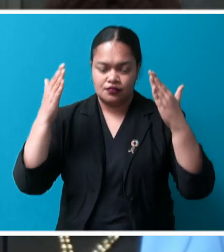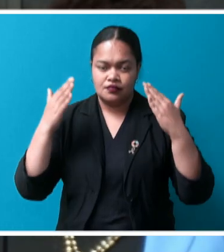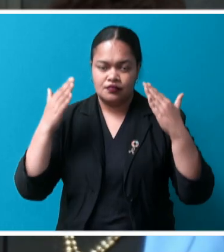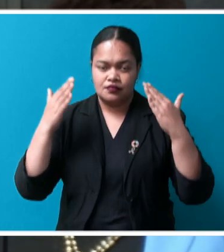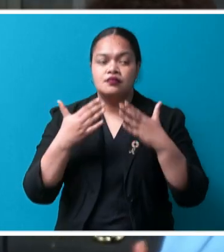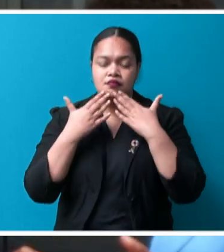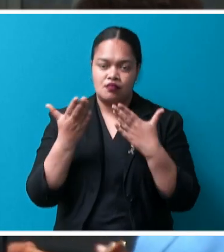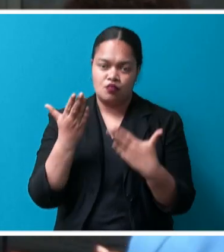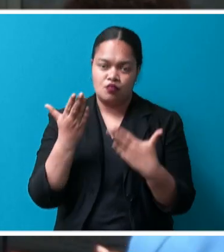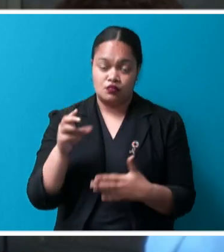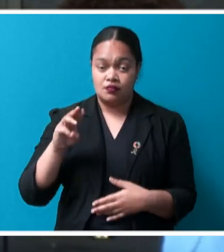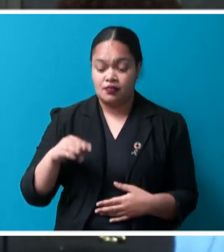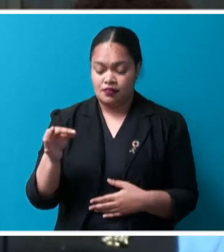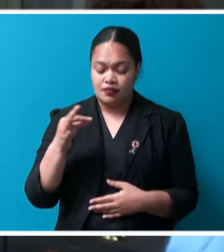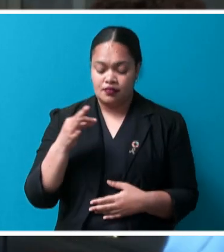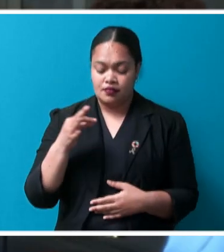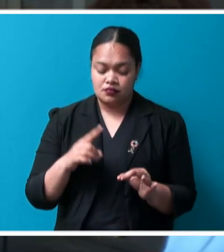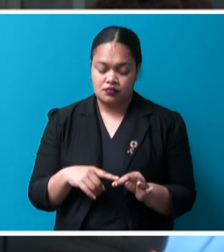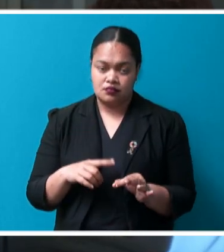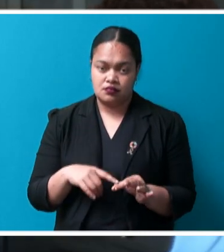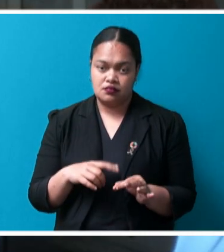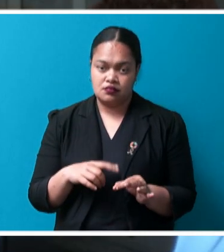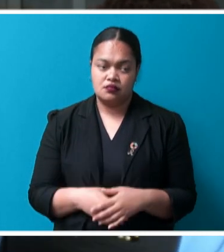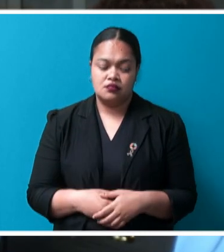honourable member for the question. In terms of